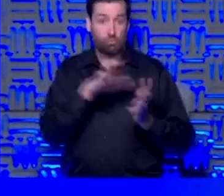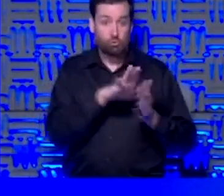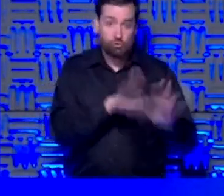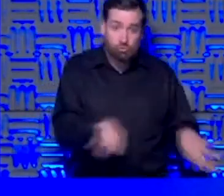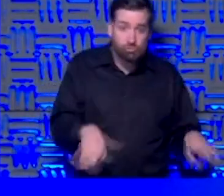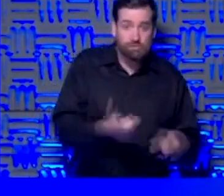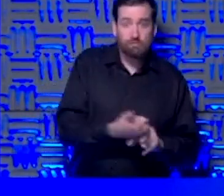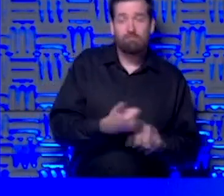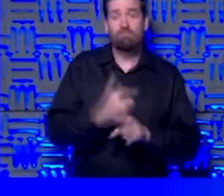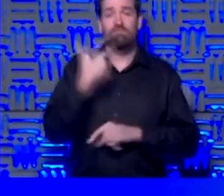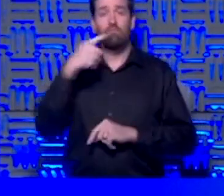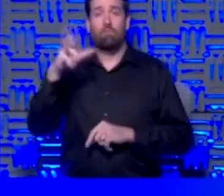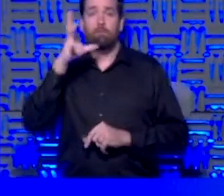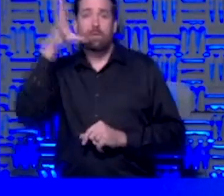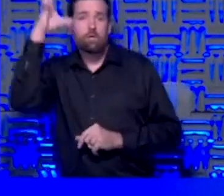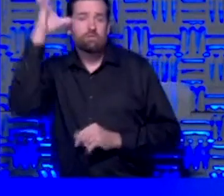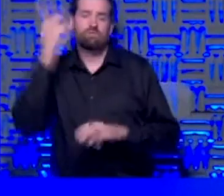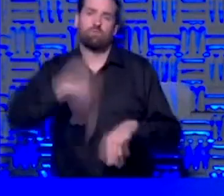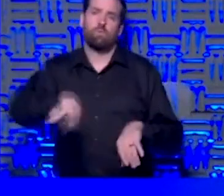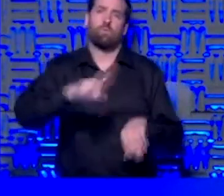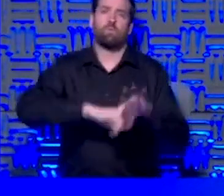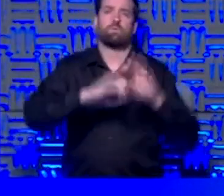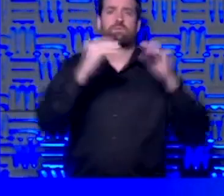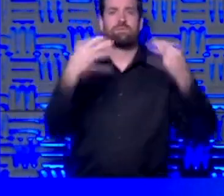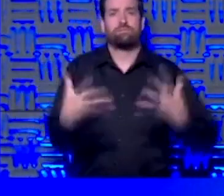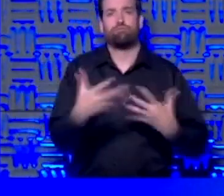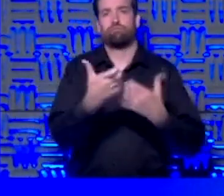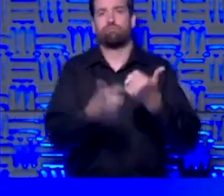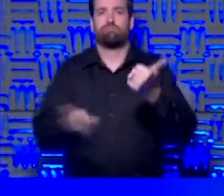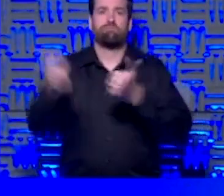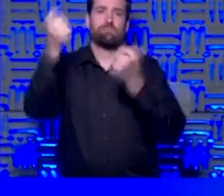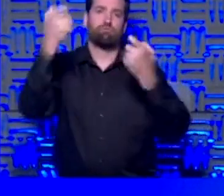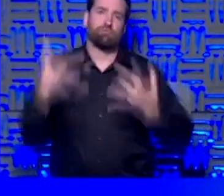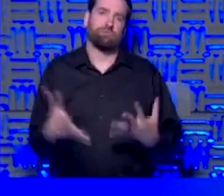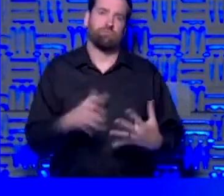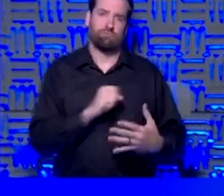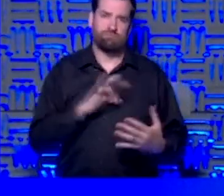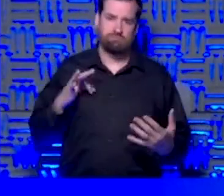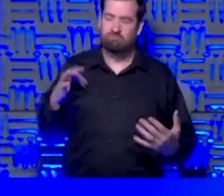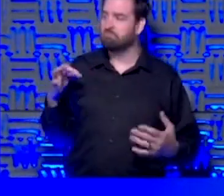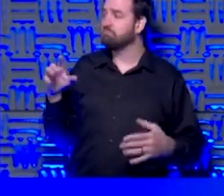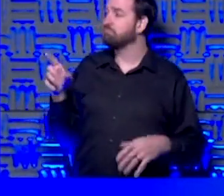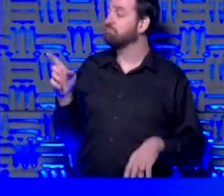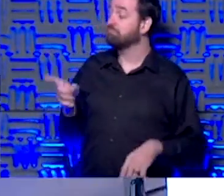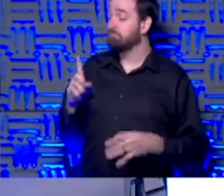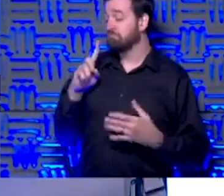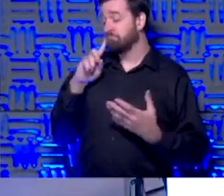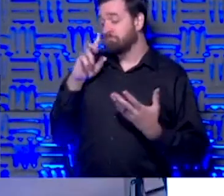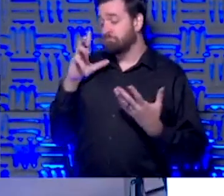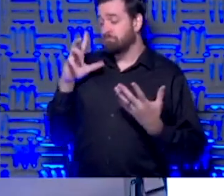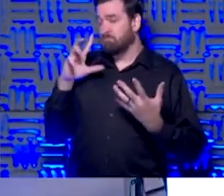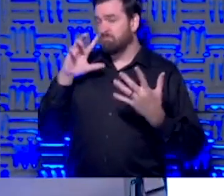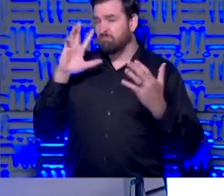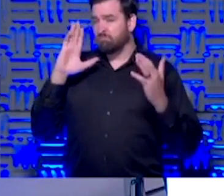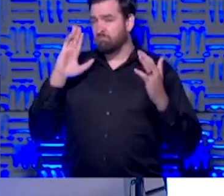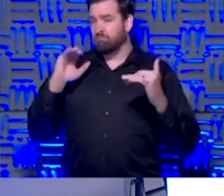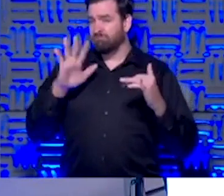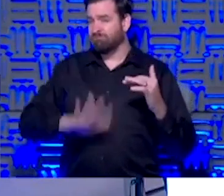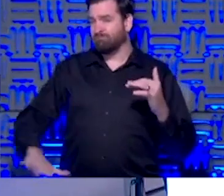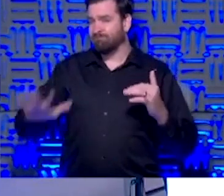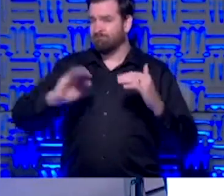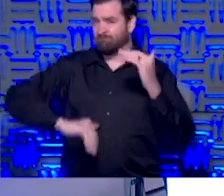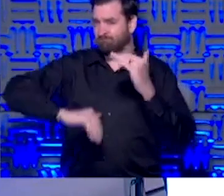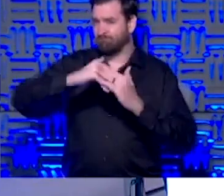children, for the parents, and of course the teachers and other administrators who are working there. And I'm going to predict that we're going to top up at around 40 patients here